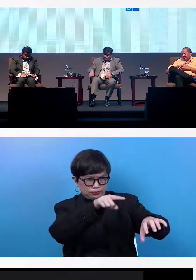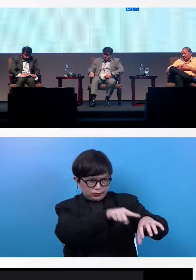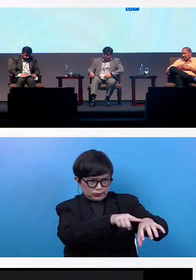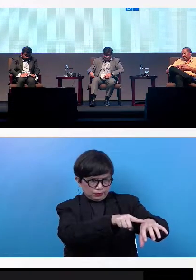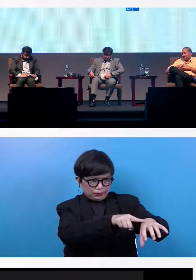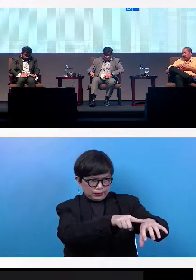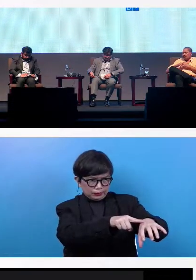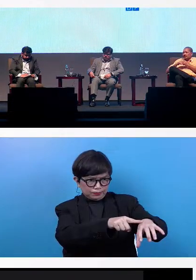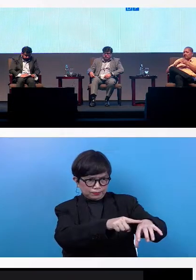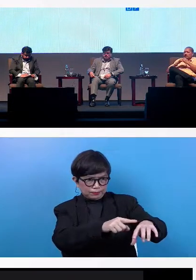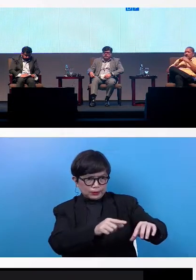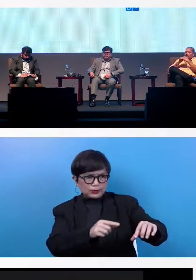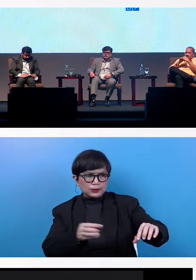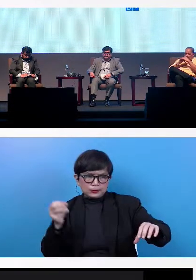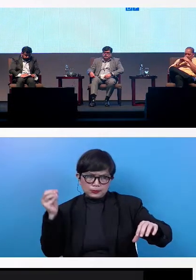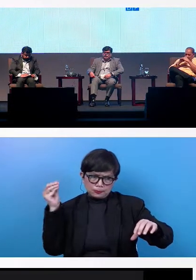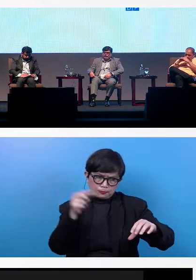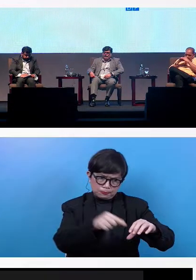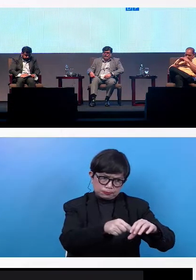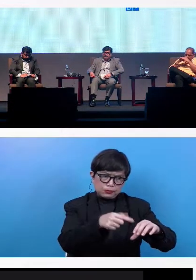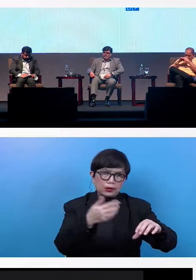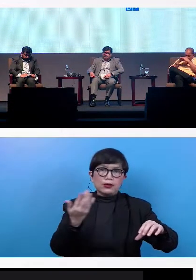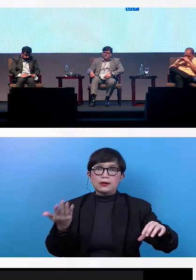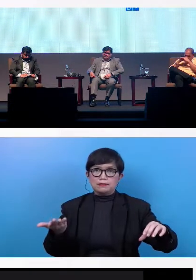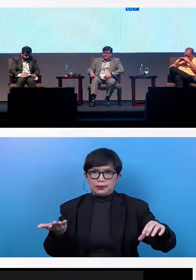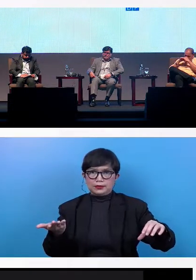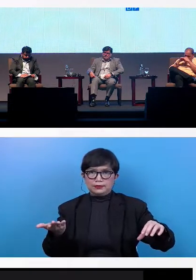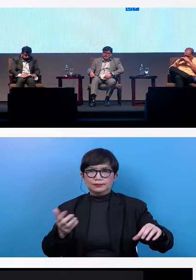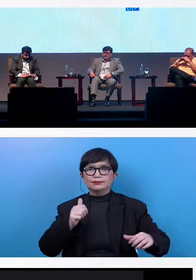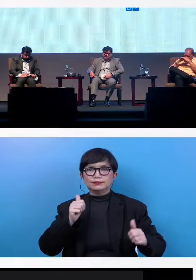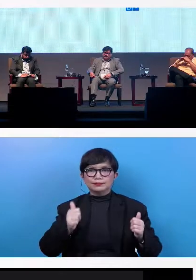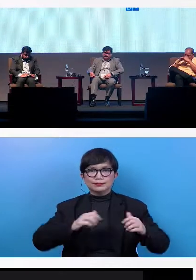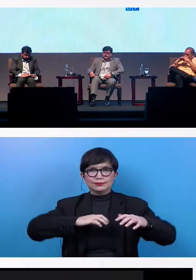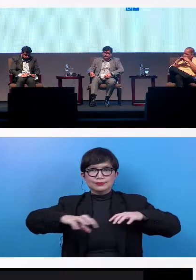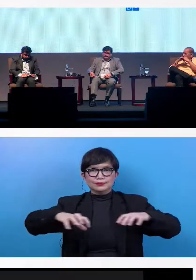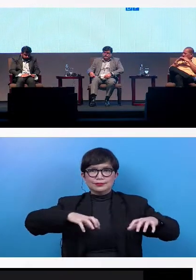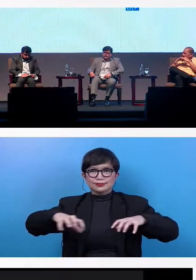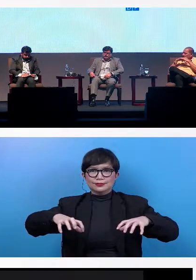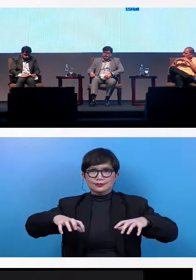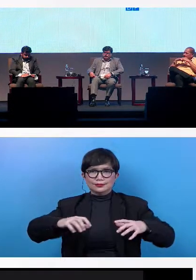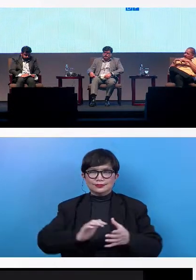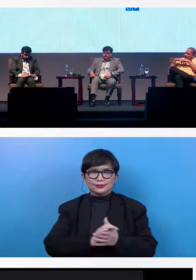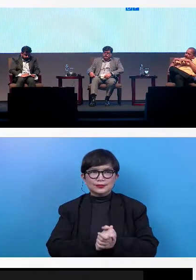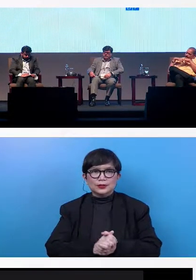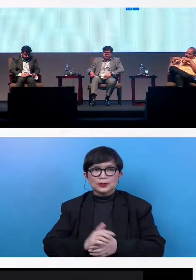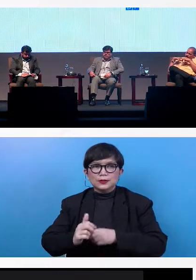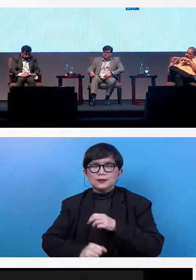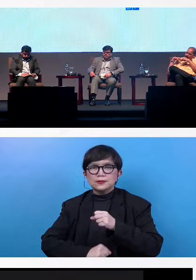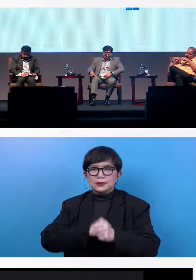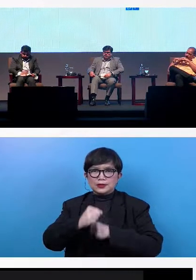to either better enable that potential single points of failure to absorb risk,